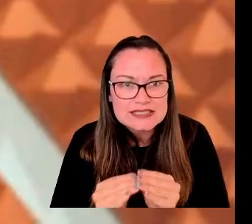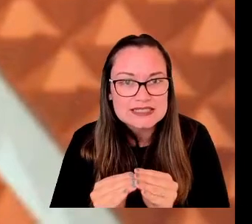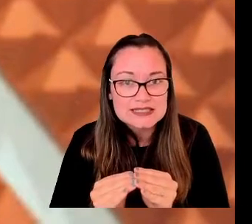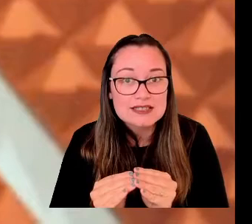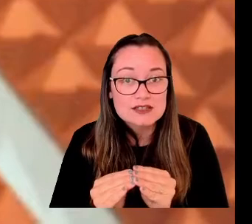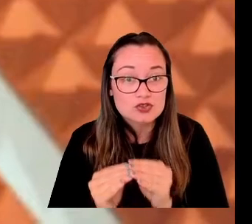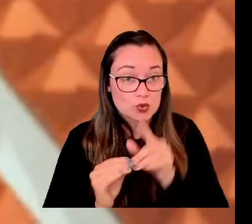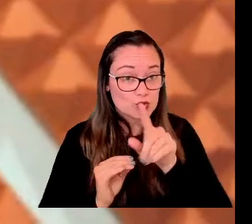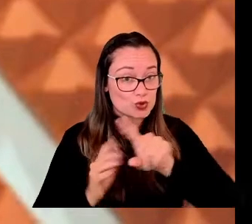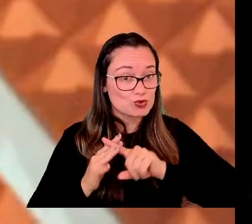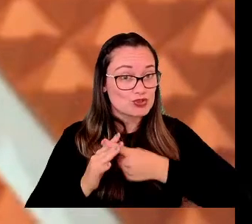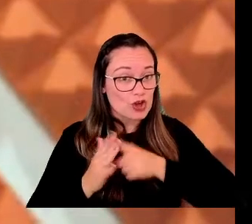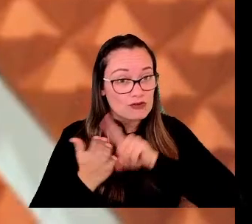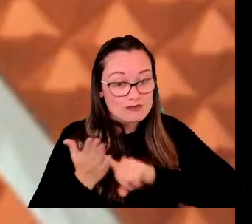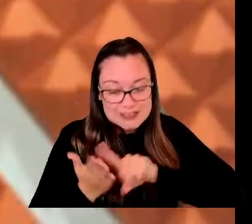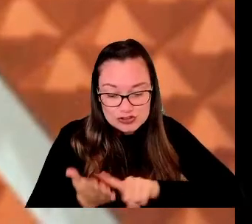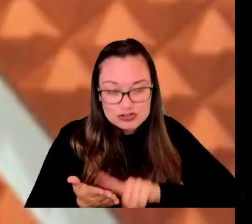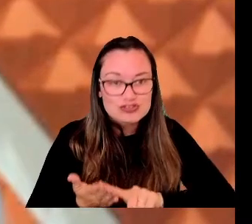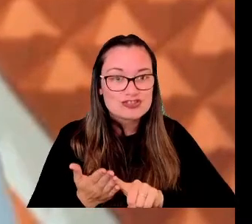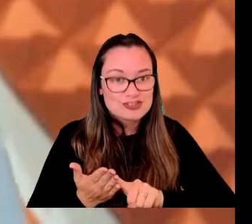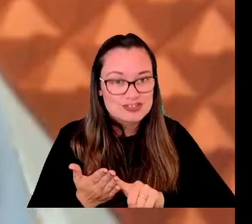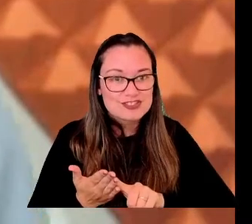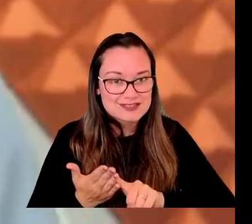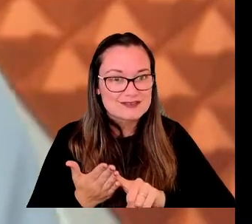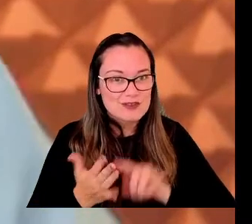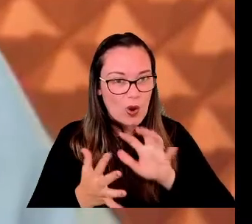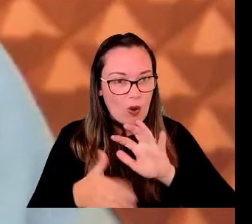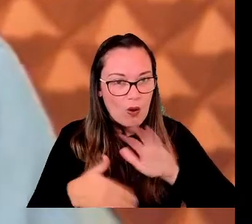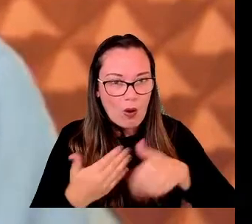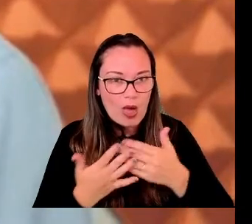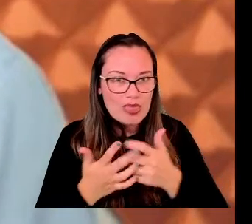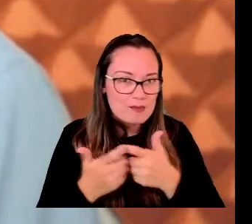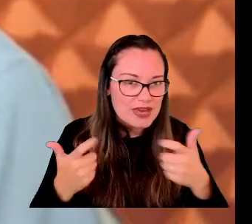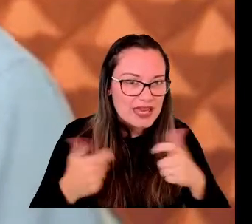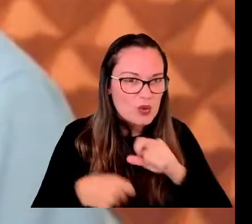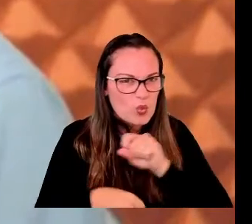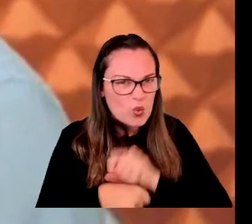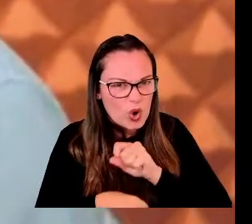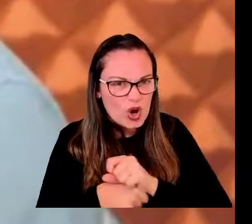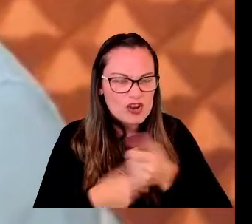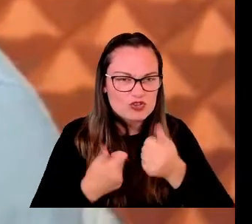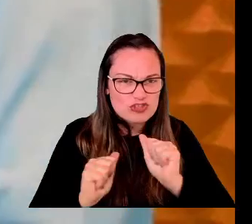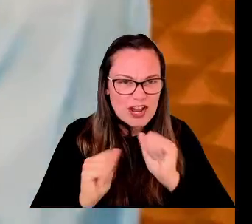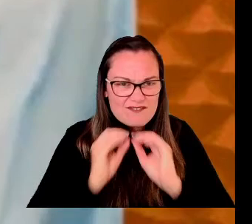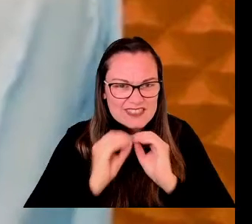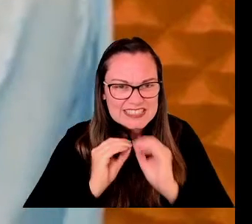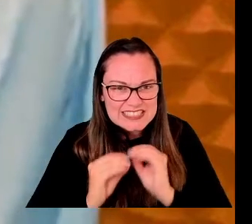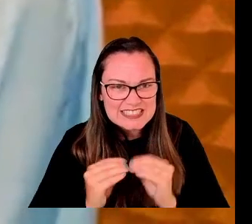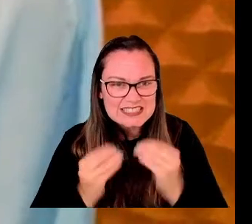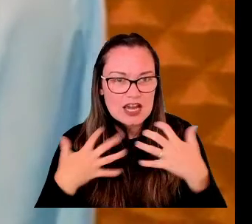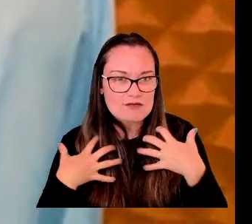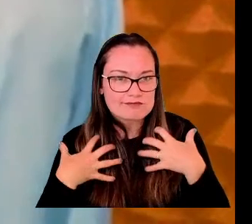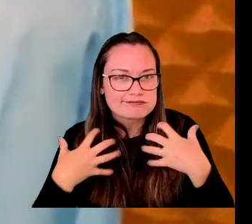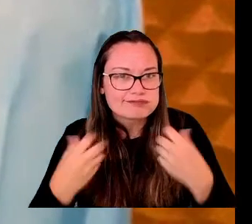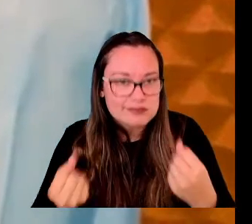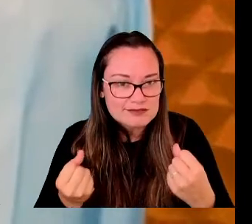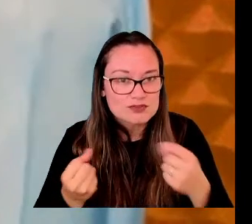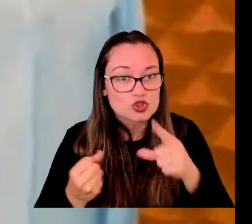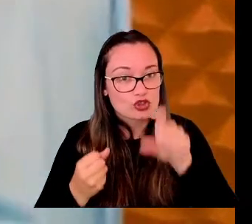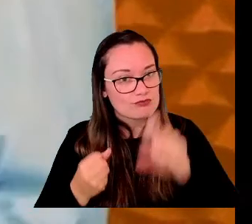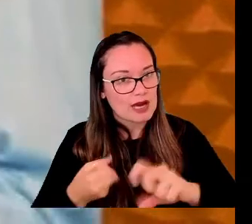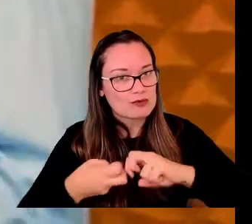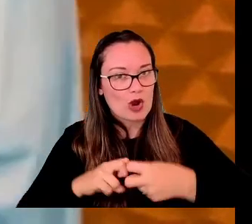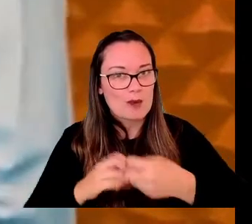doing the research, you're doing the legwork to actually try to figure out a way to make things better. So you have to be a good problem